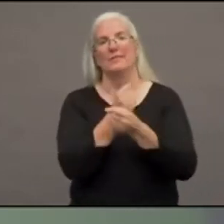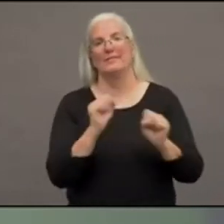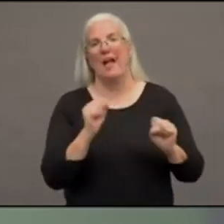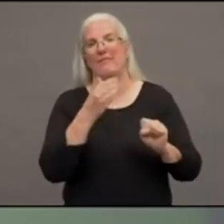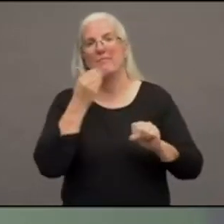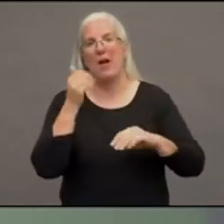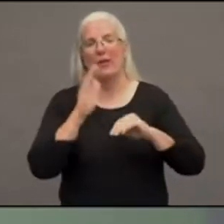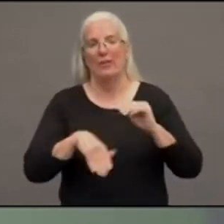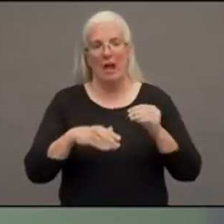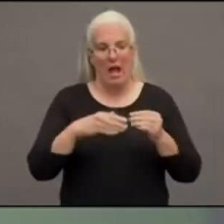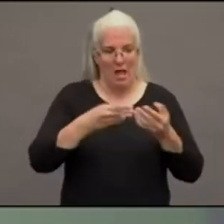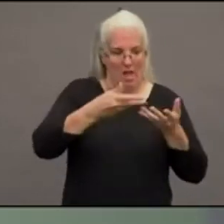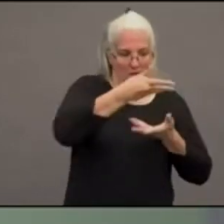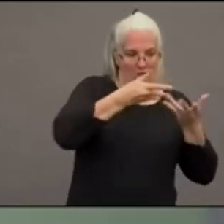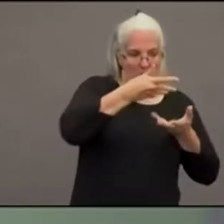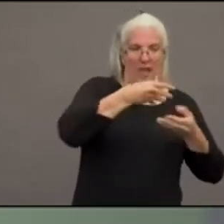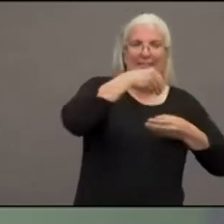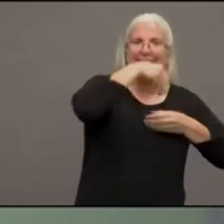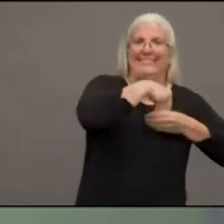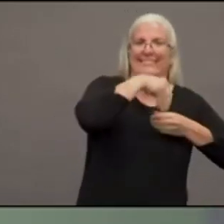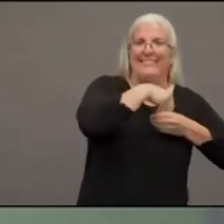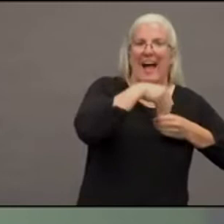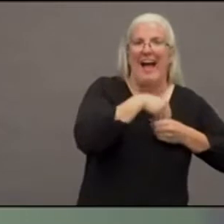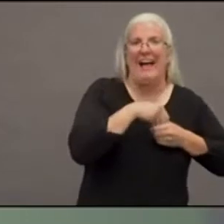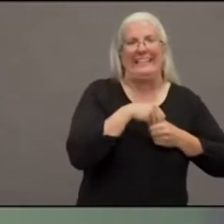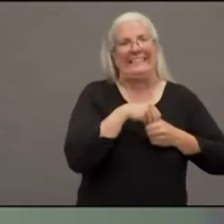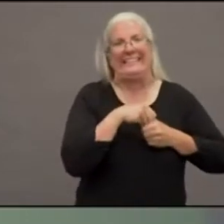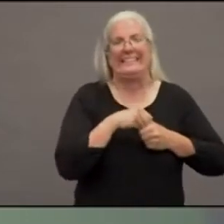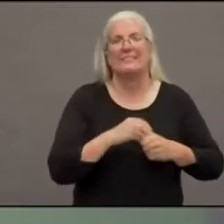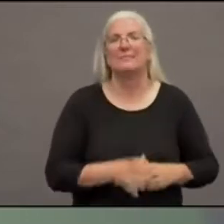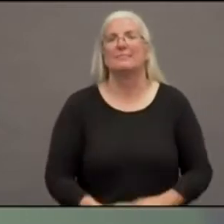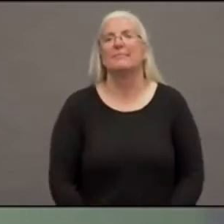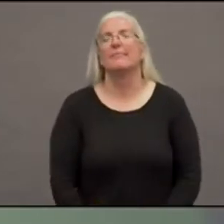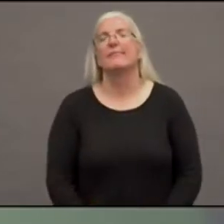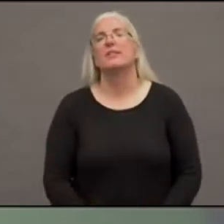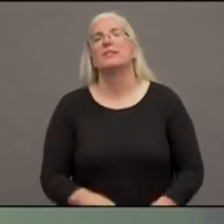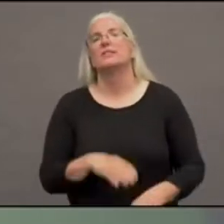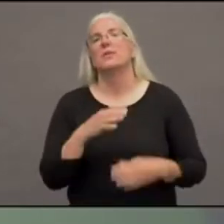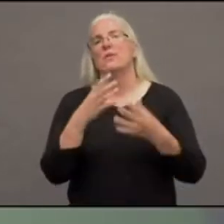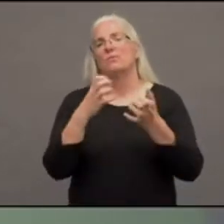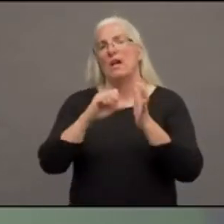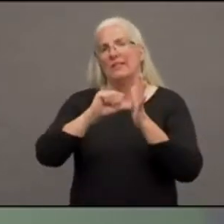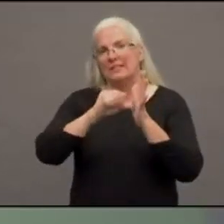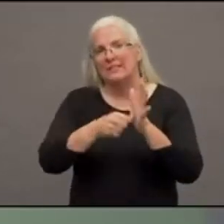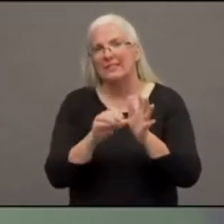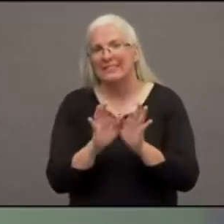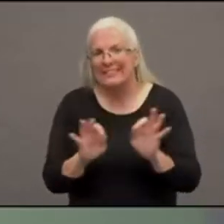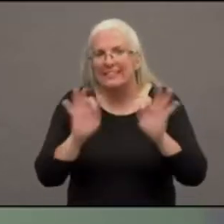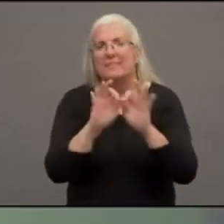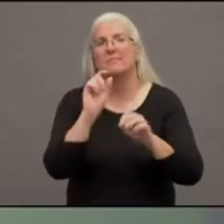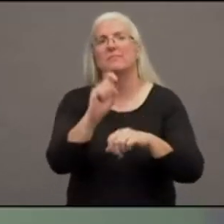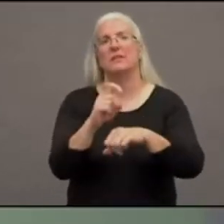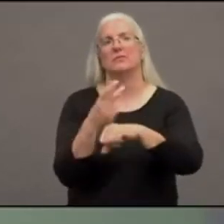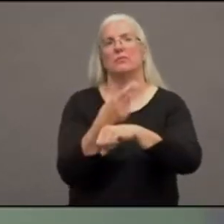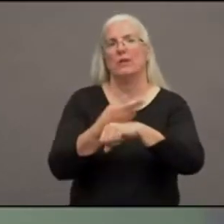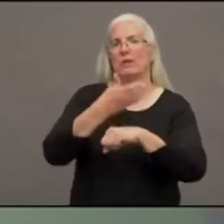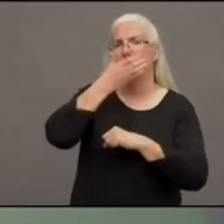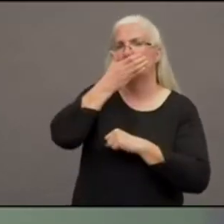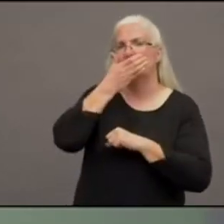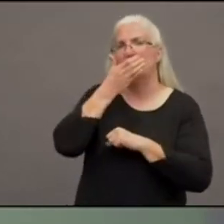contacts, and that it's important to wear face coverings, and